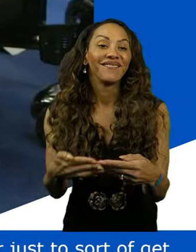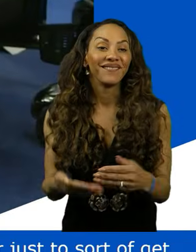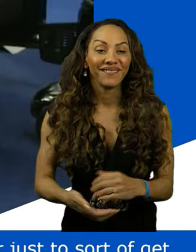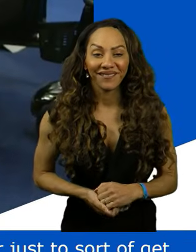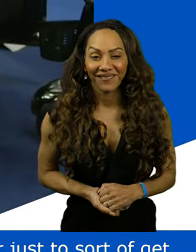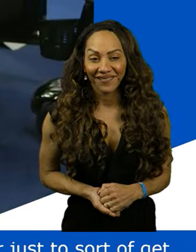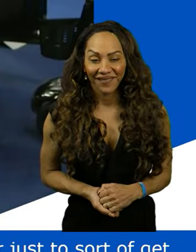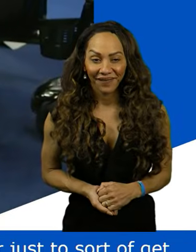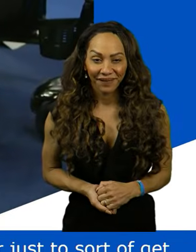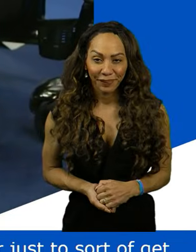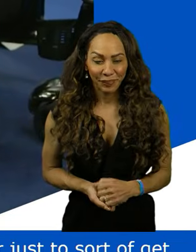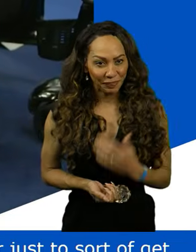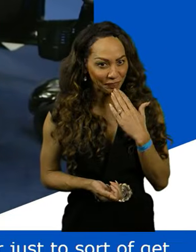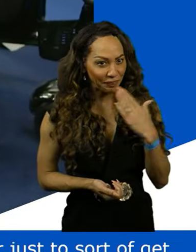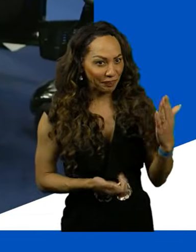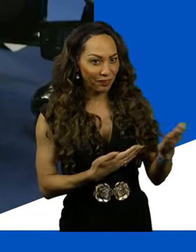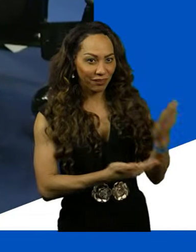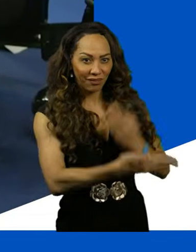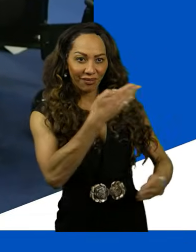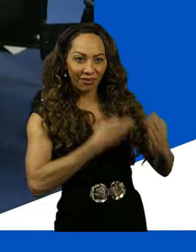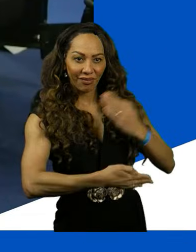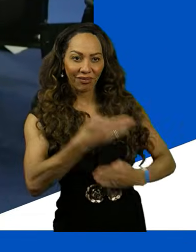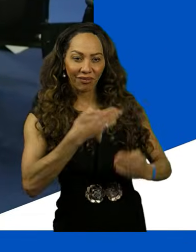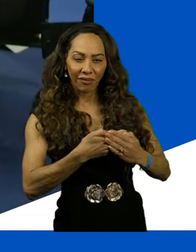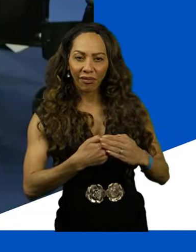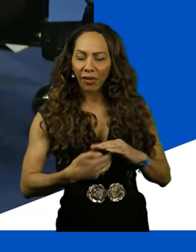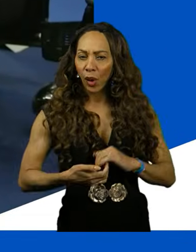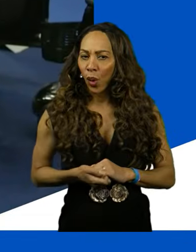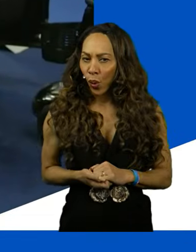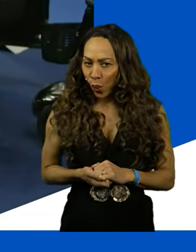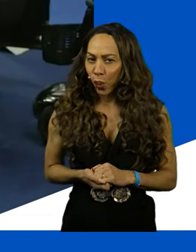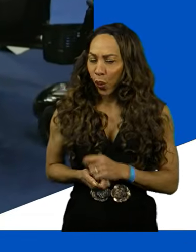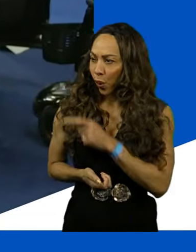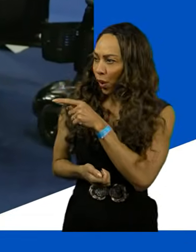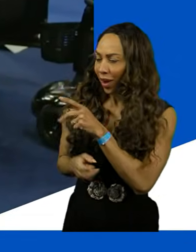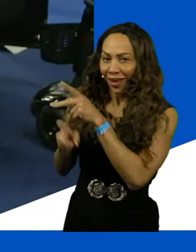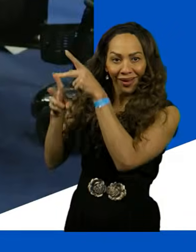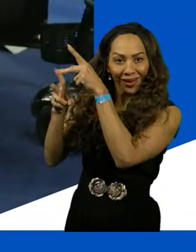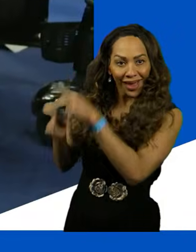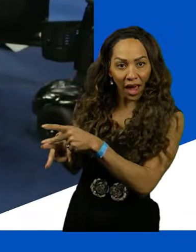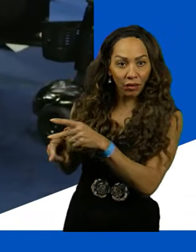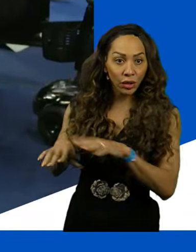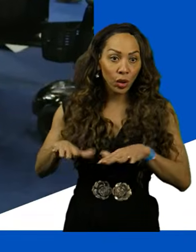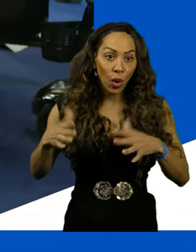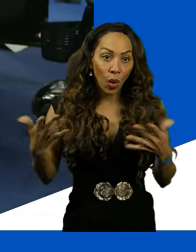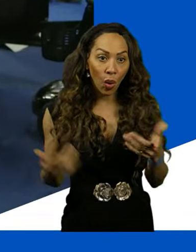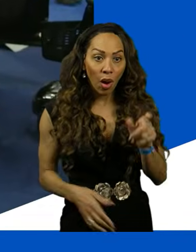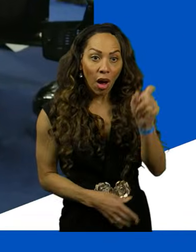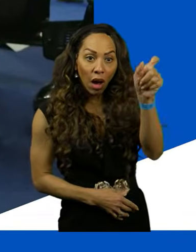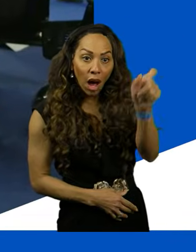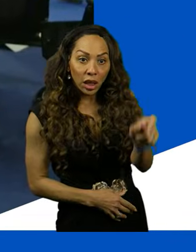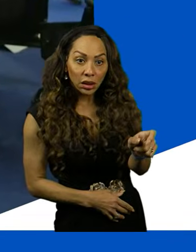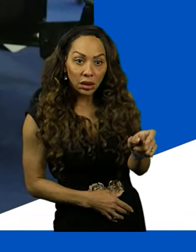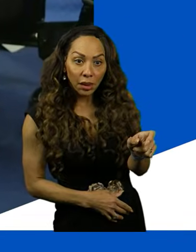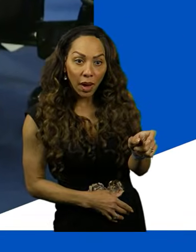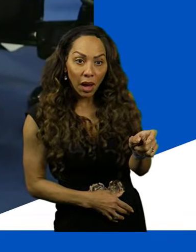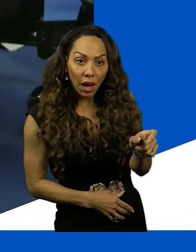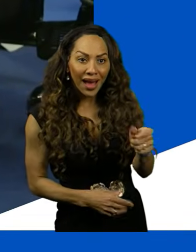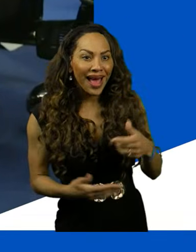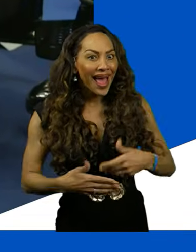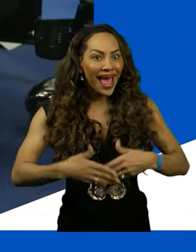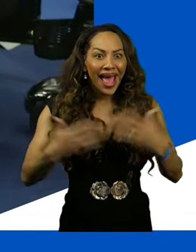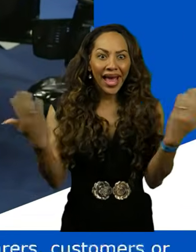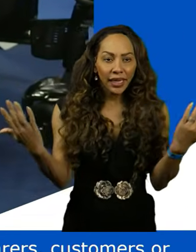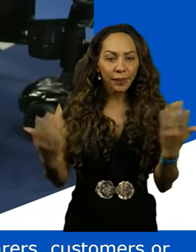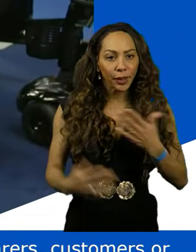much for explaining that one there. And what I took away from that is that carers, customers, or anybody that is in need